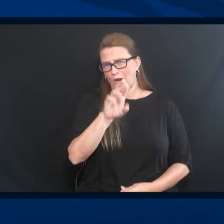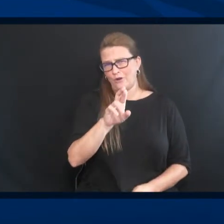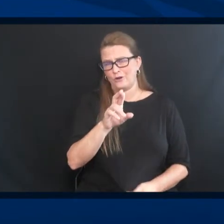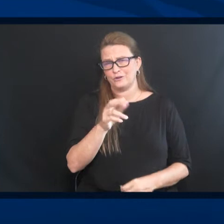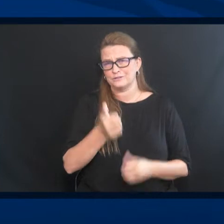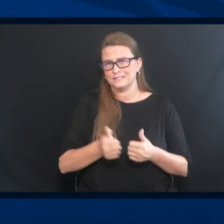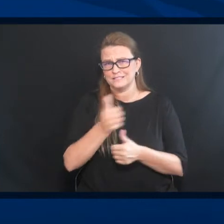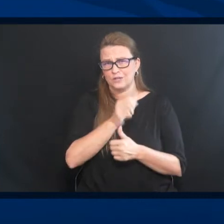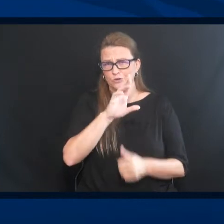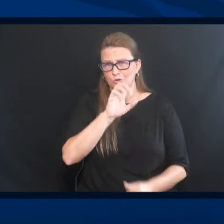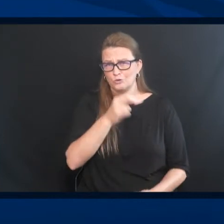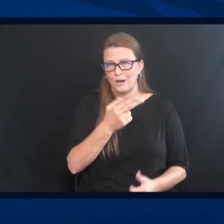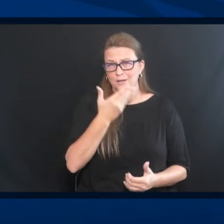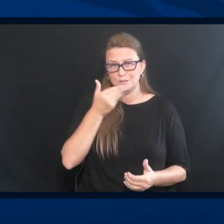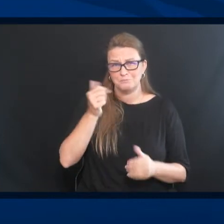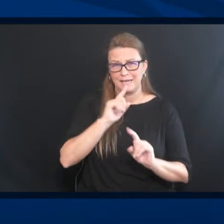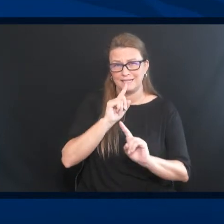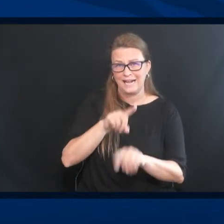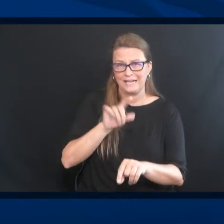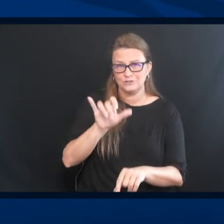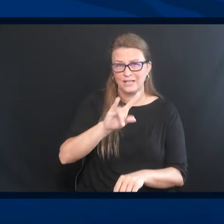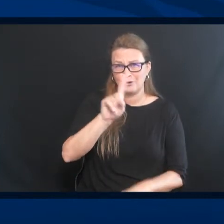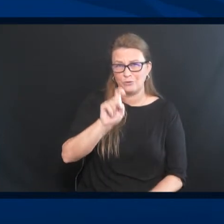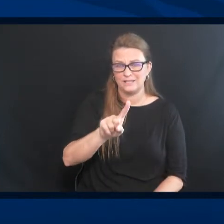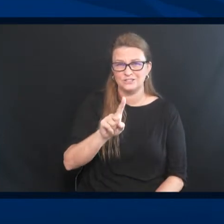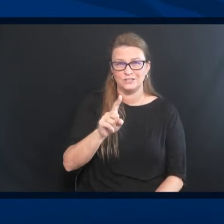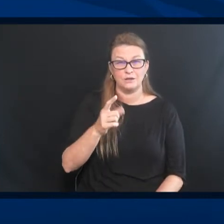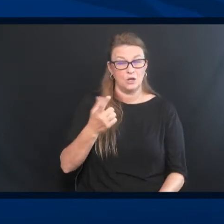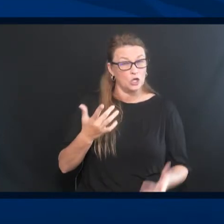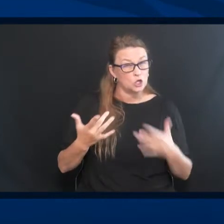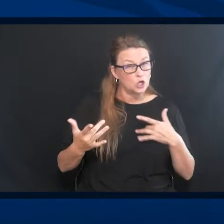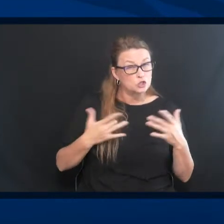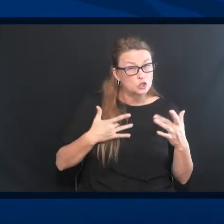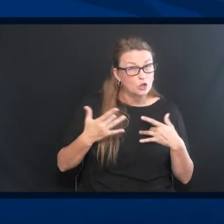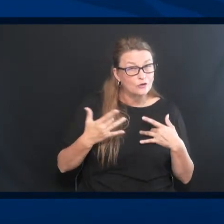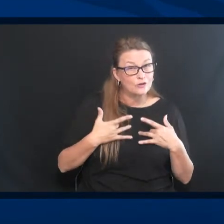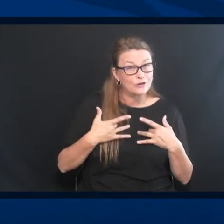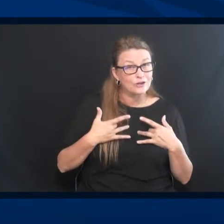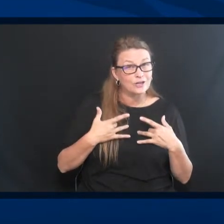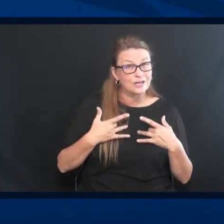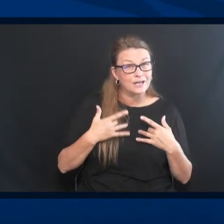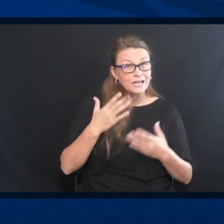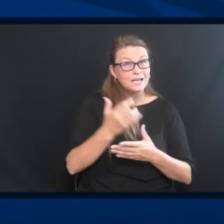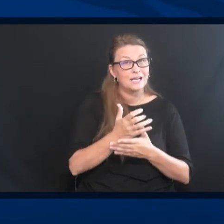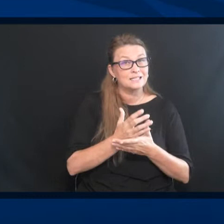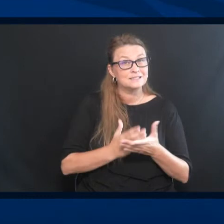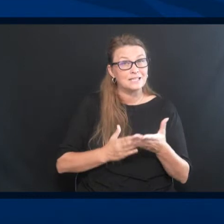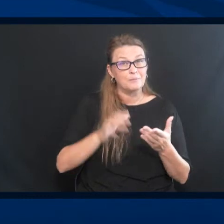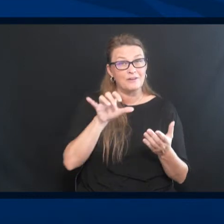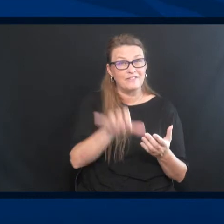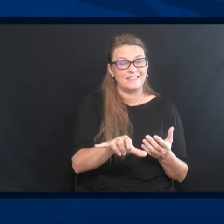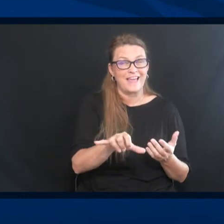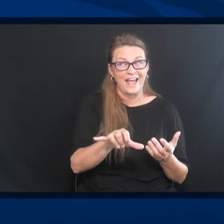Secretary Crouch may be the best to answer this, is there a concern that some of that may bleed over